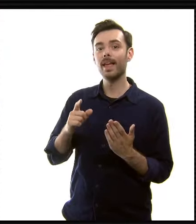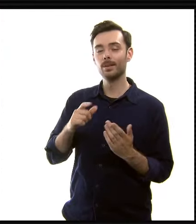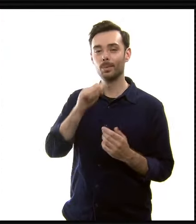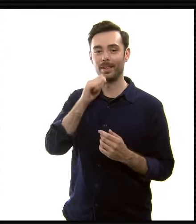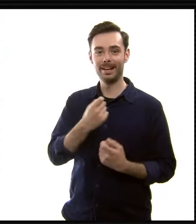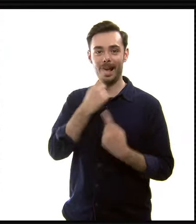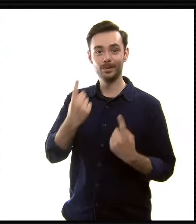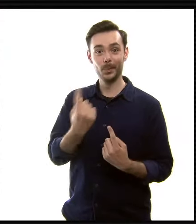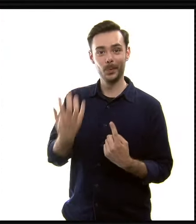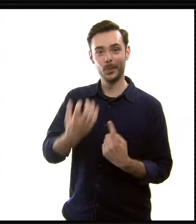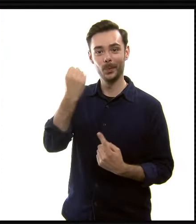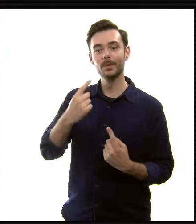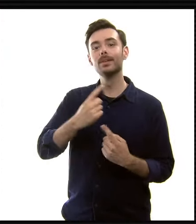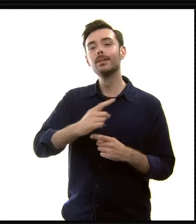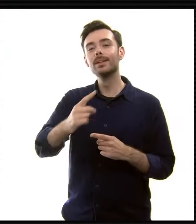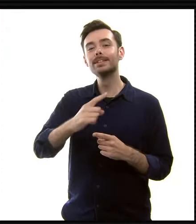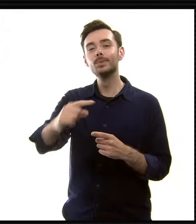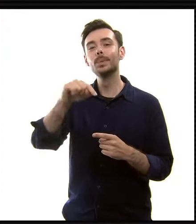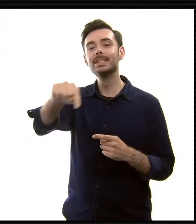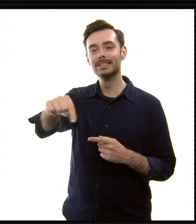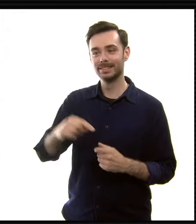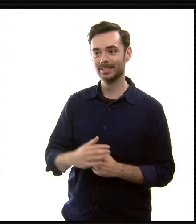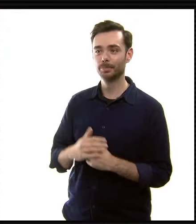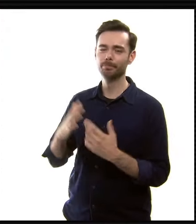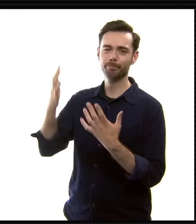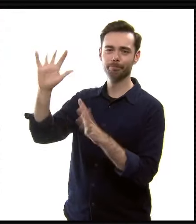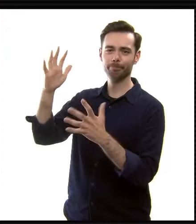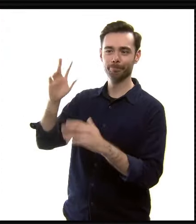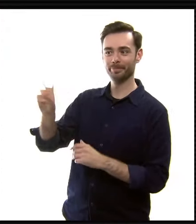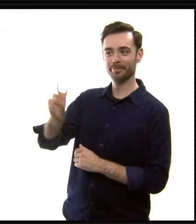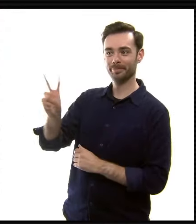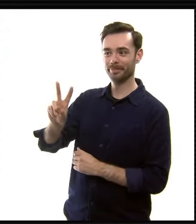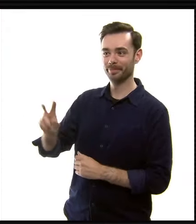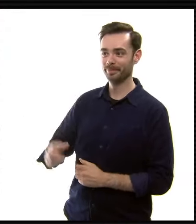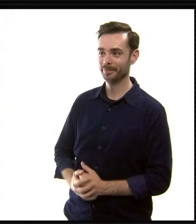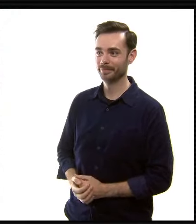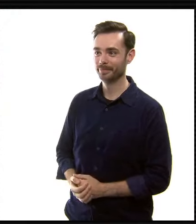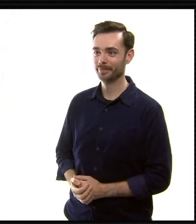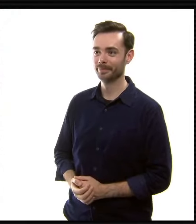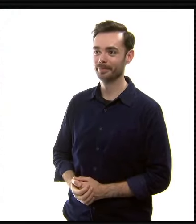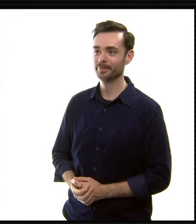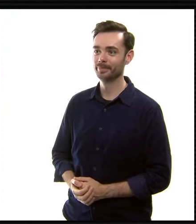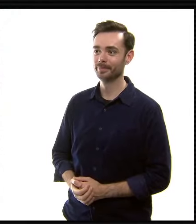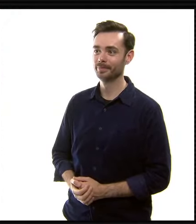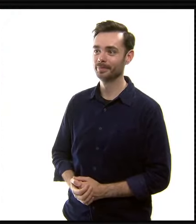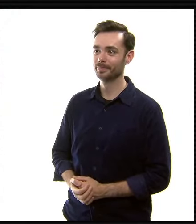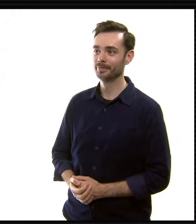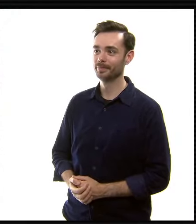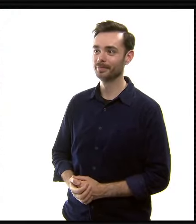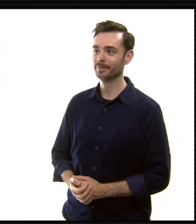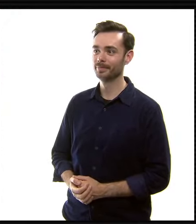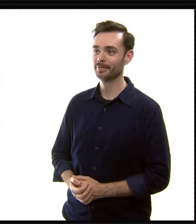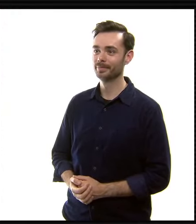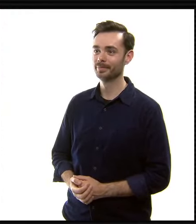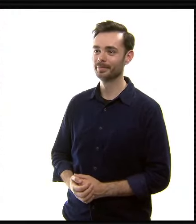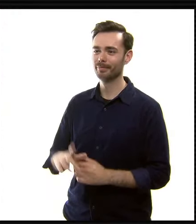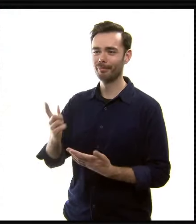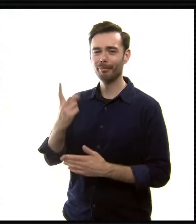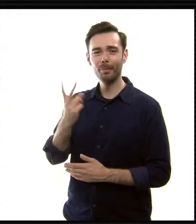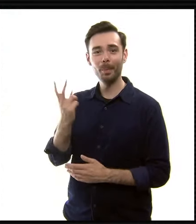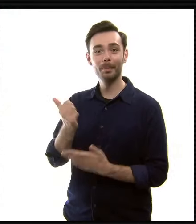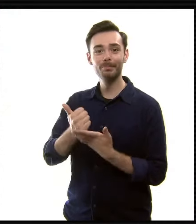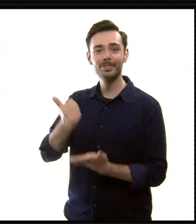up for the wonderful Agnes and the wonderful Fred, everyone. Thanks for coming. You are brilliant. Thank you so